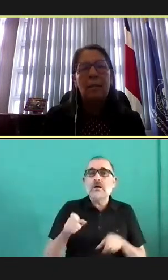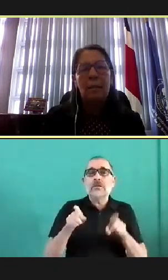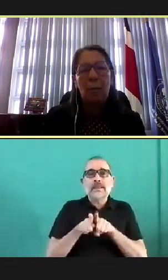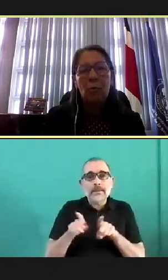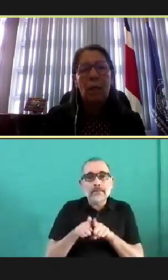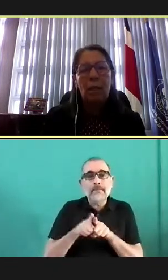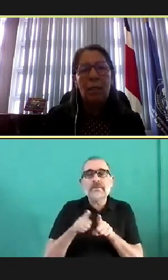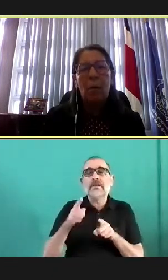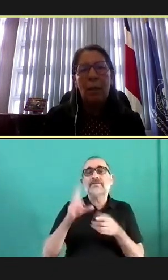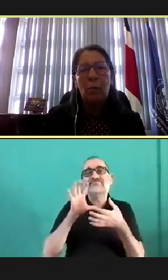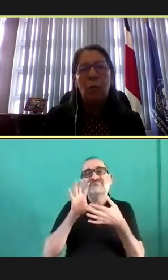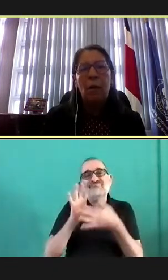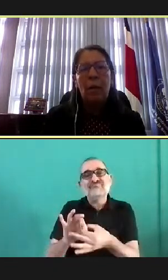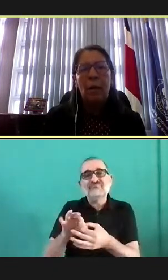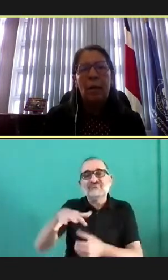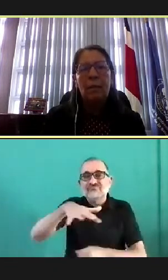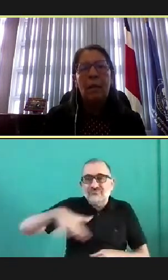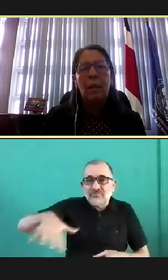developed